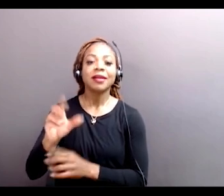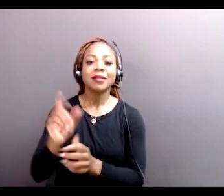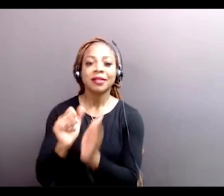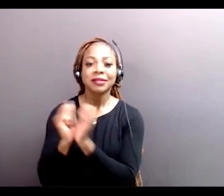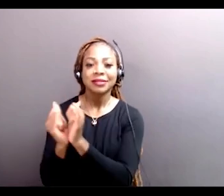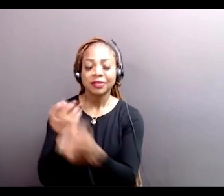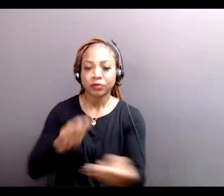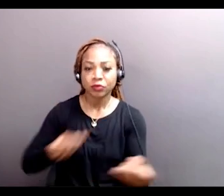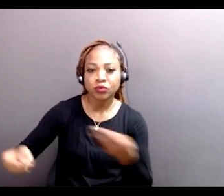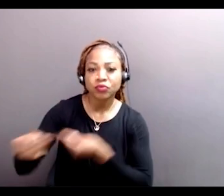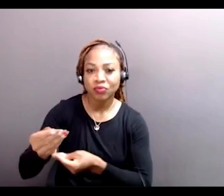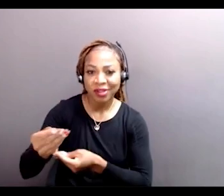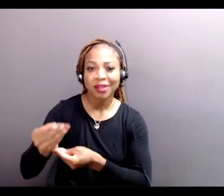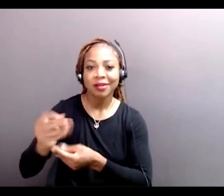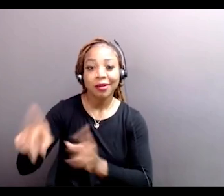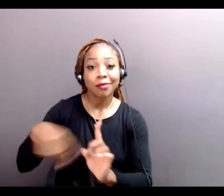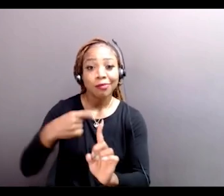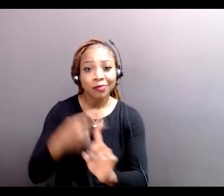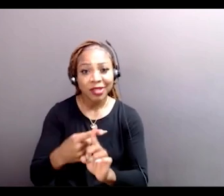was